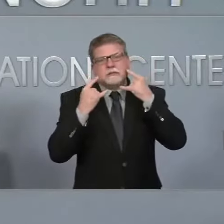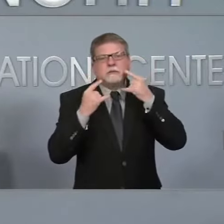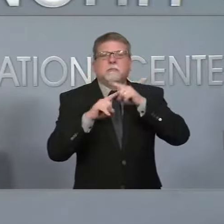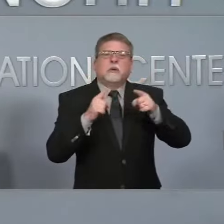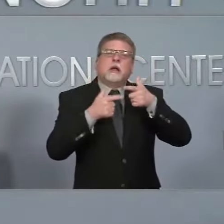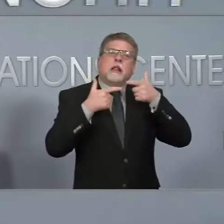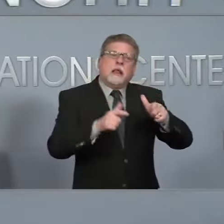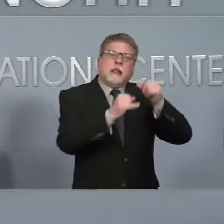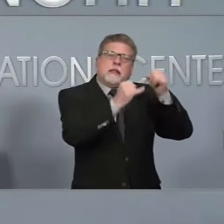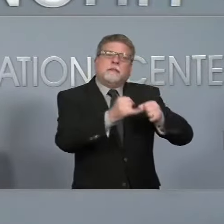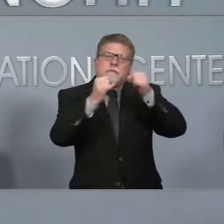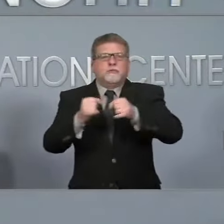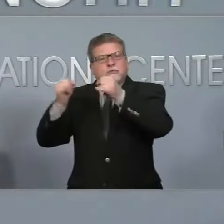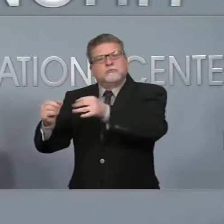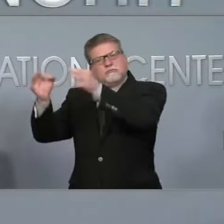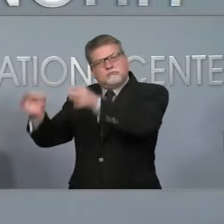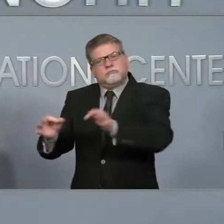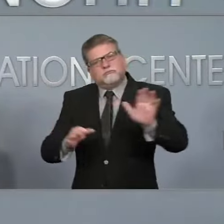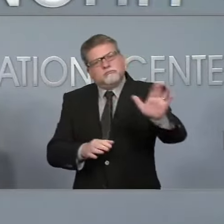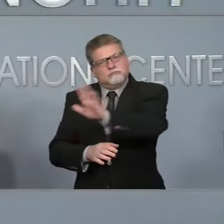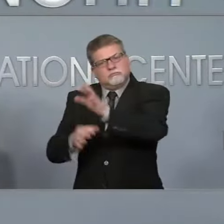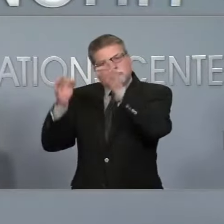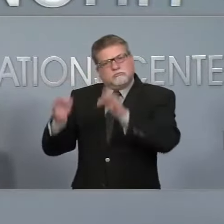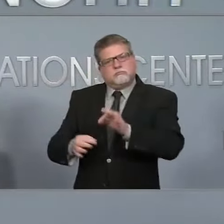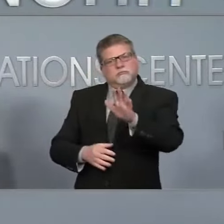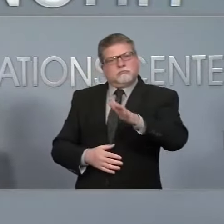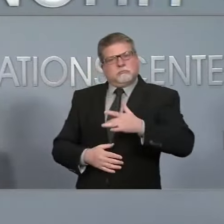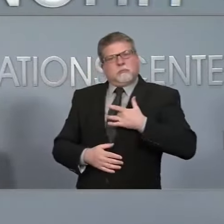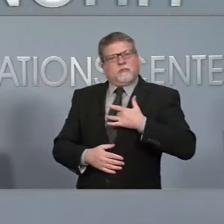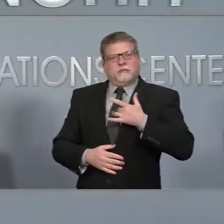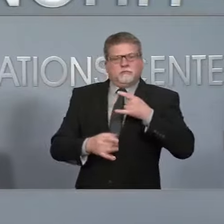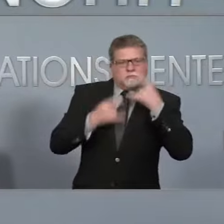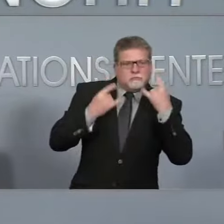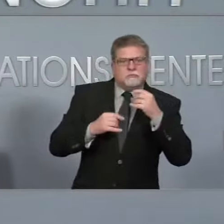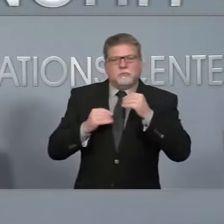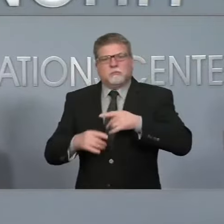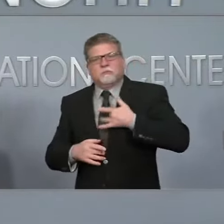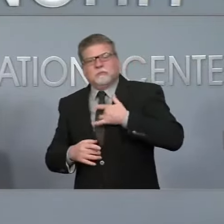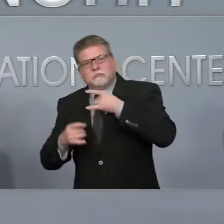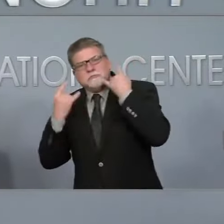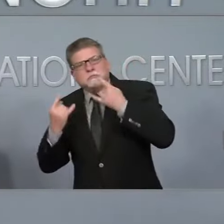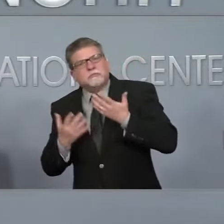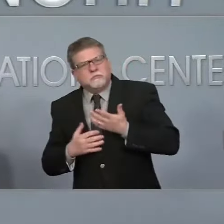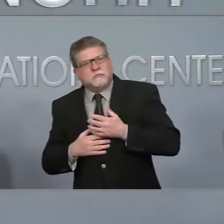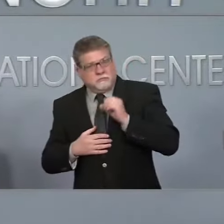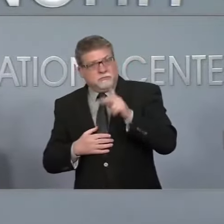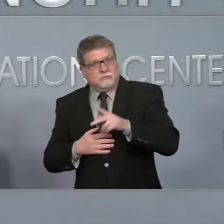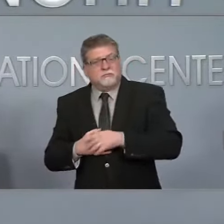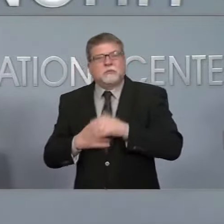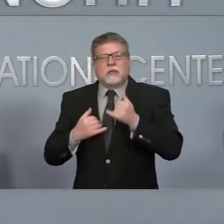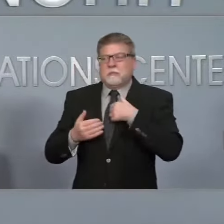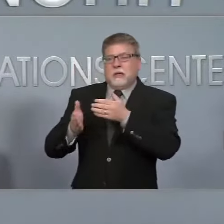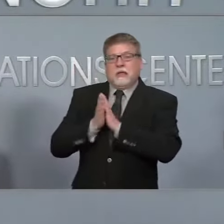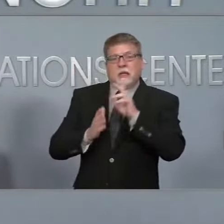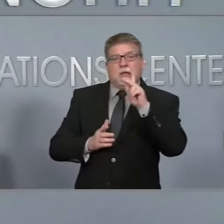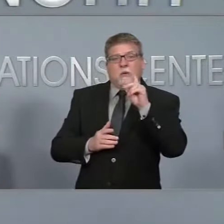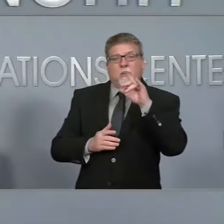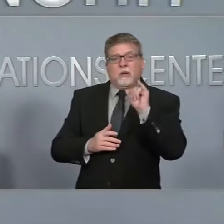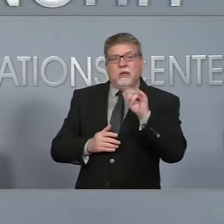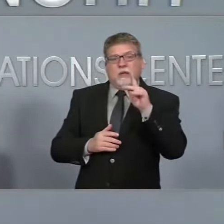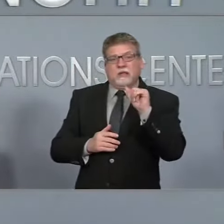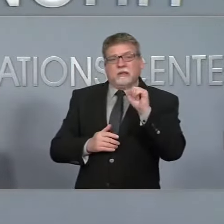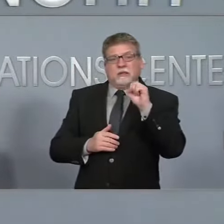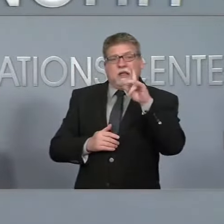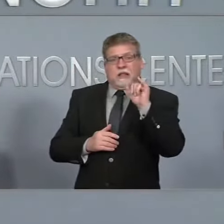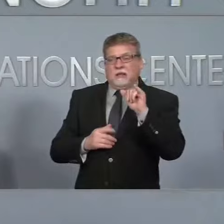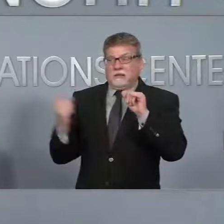North Carolina Department of Health and Human Services, to share an update on our COVID data and our policy changes. Secretary